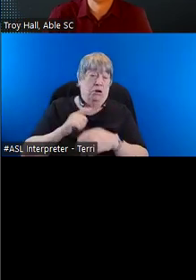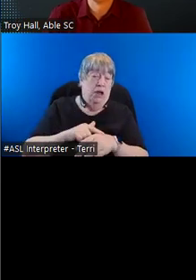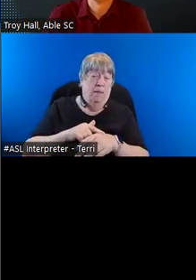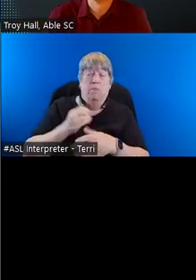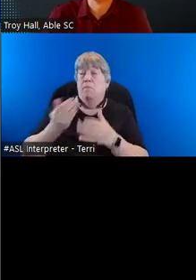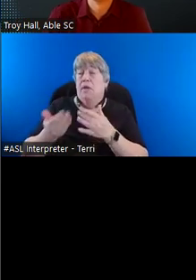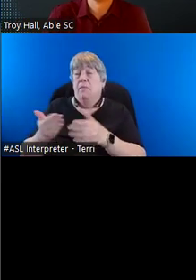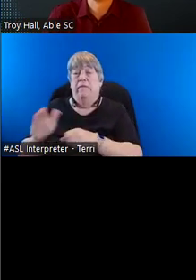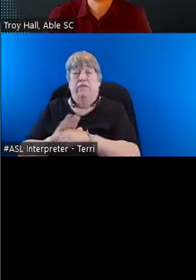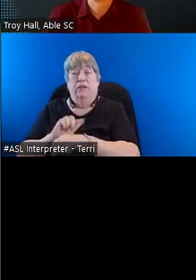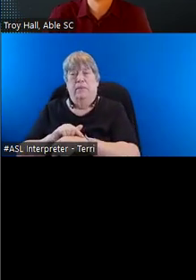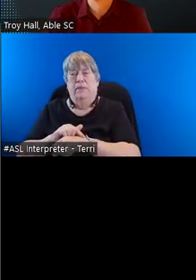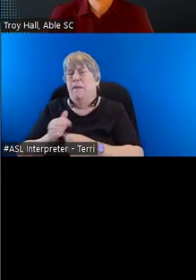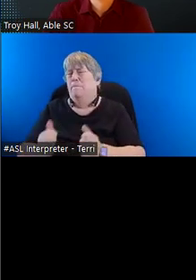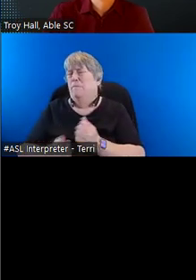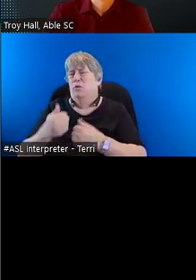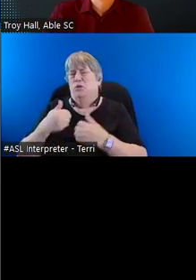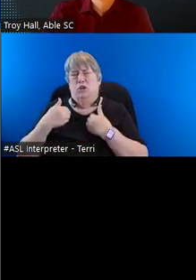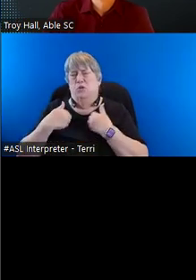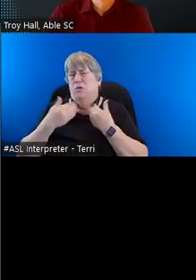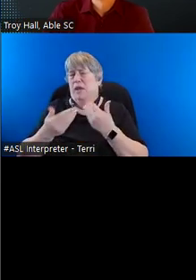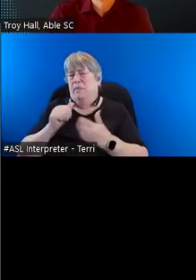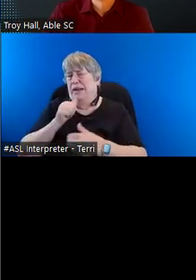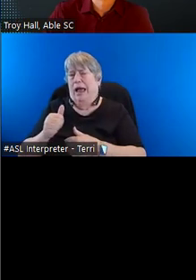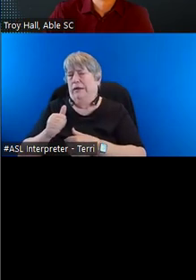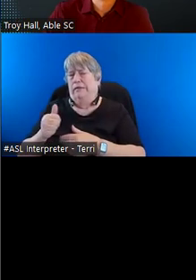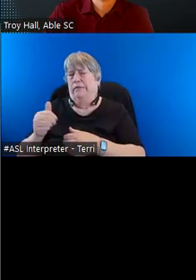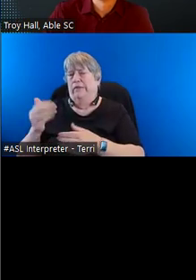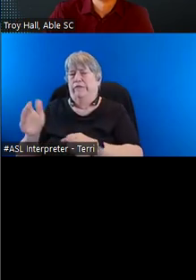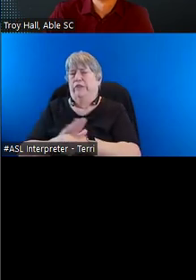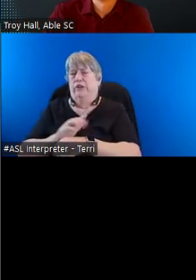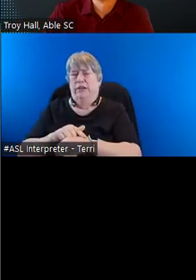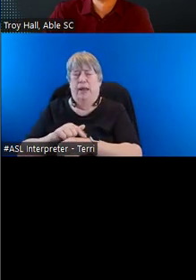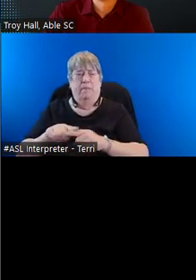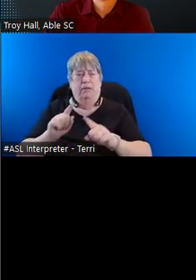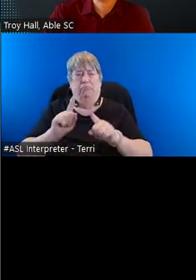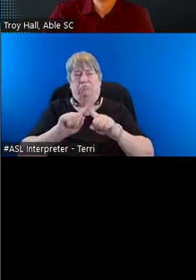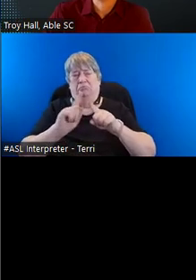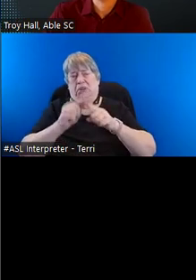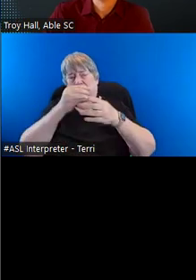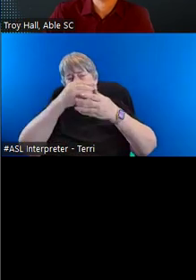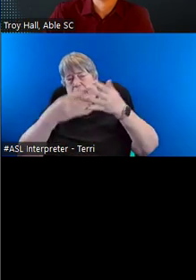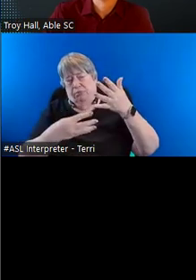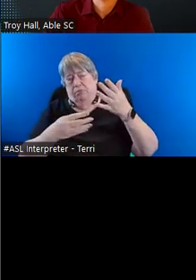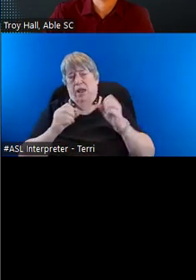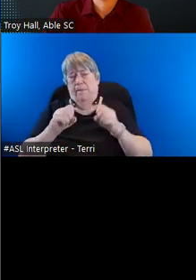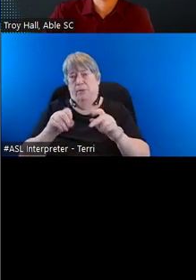of the youth you're working with, but wide range of opportunities.